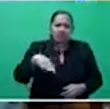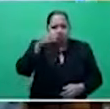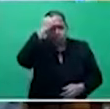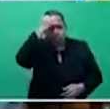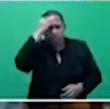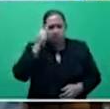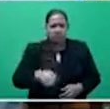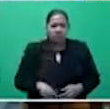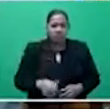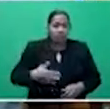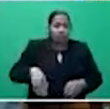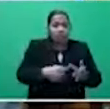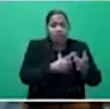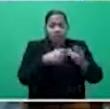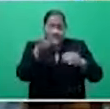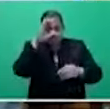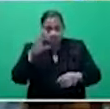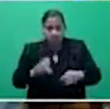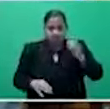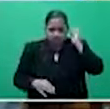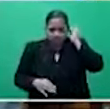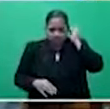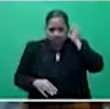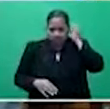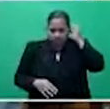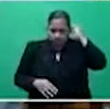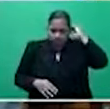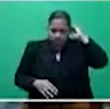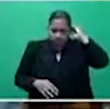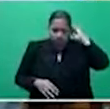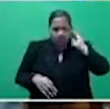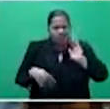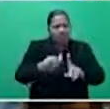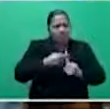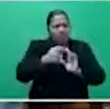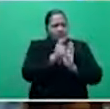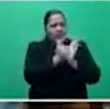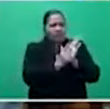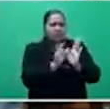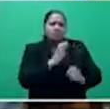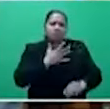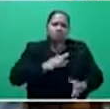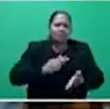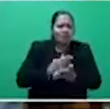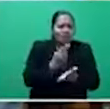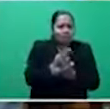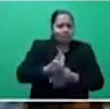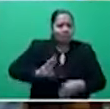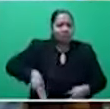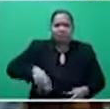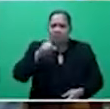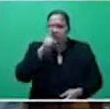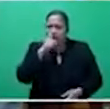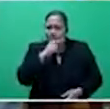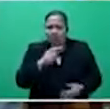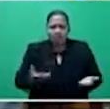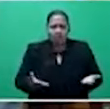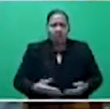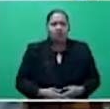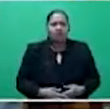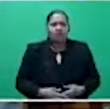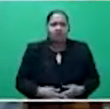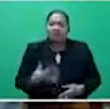other countries are already adopting this law, sir, you see, they don't want to be honest with members of the public. They have this